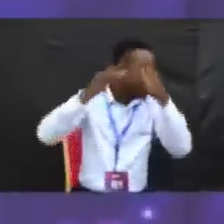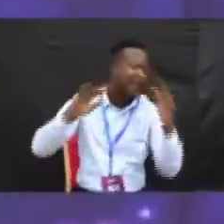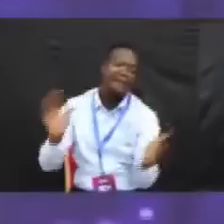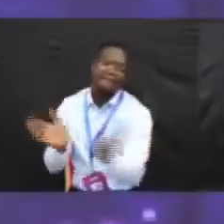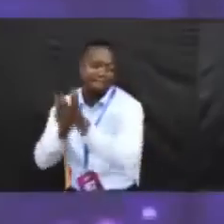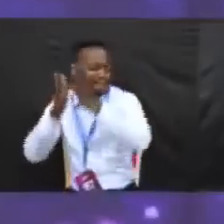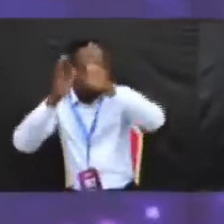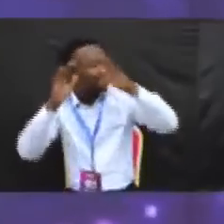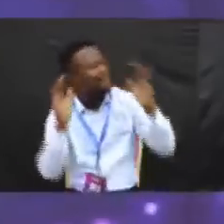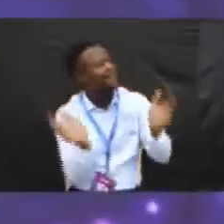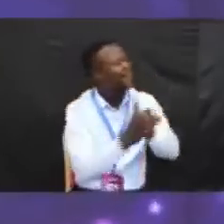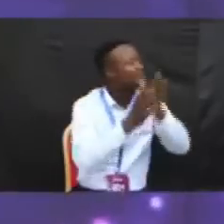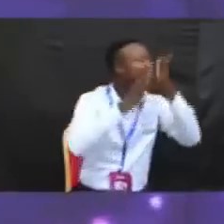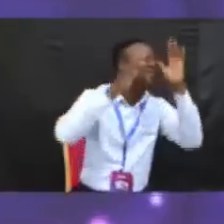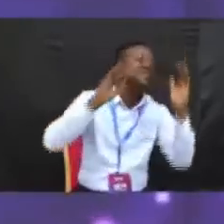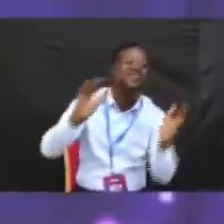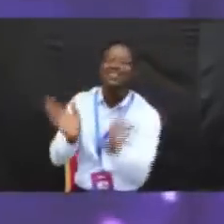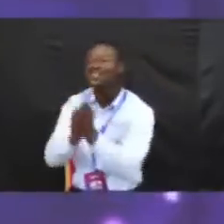Hallelujah.